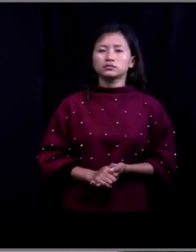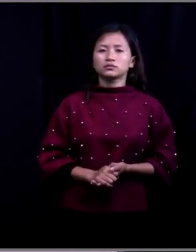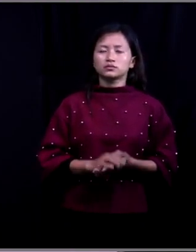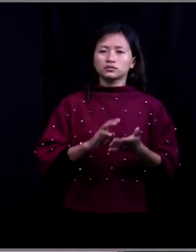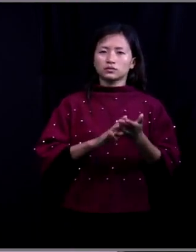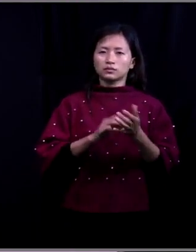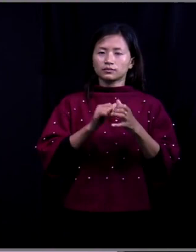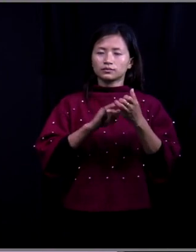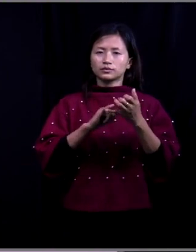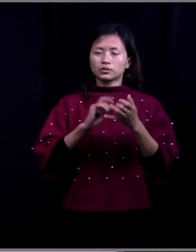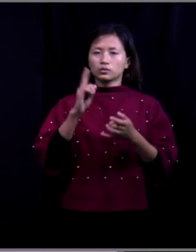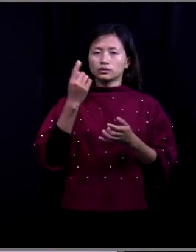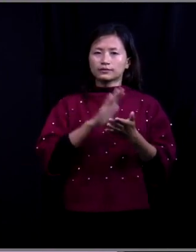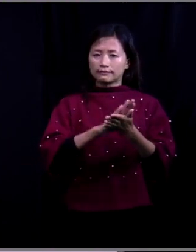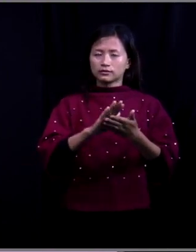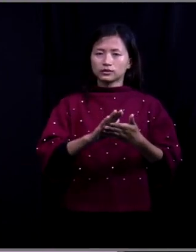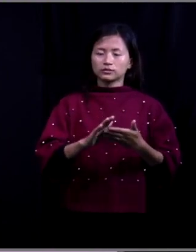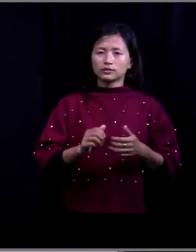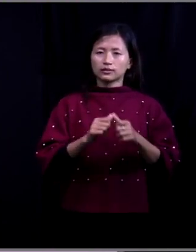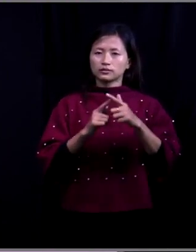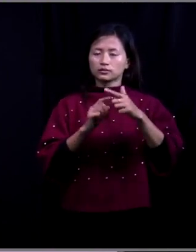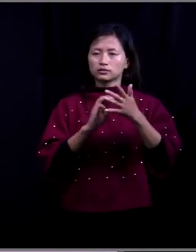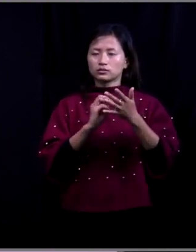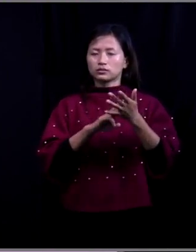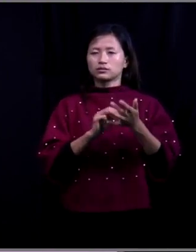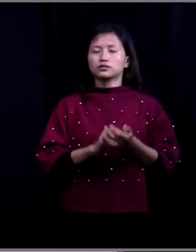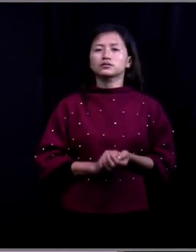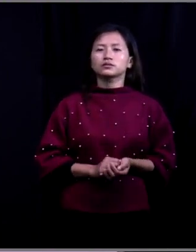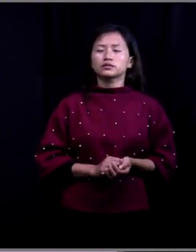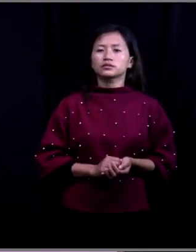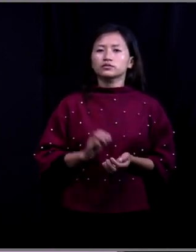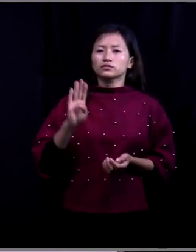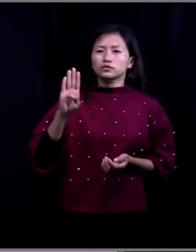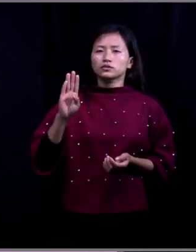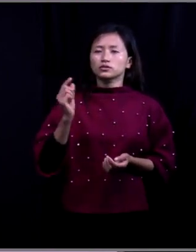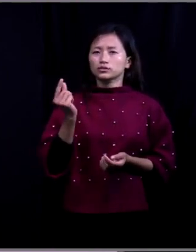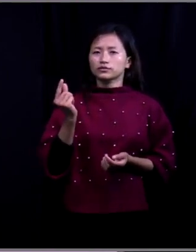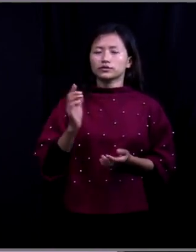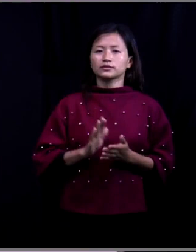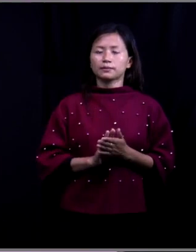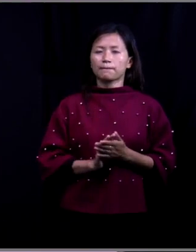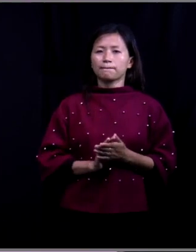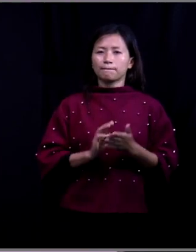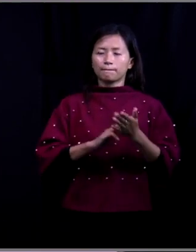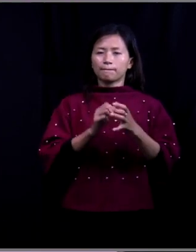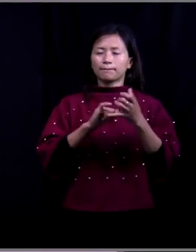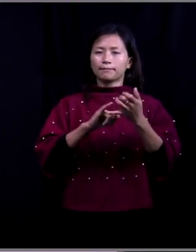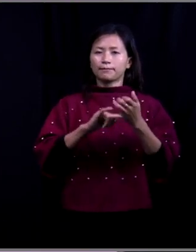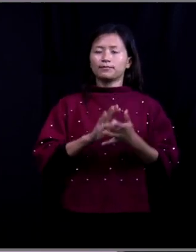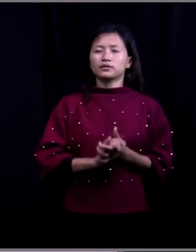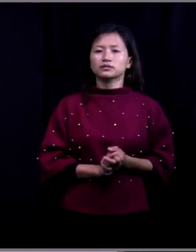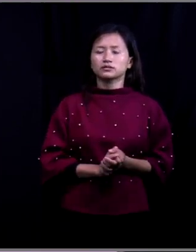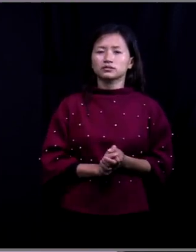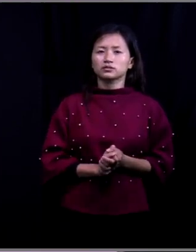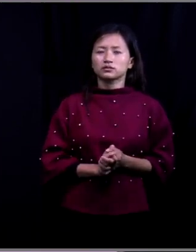the mass of one helium atom is 4 unified mass. So